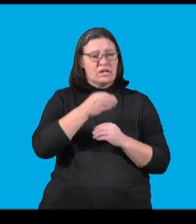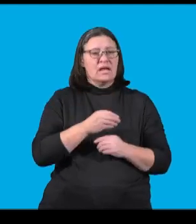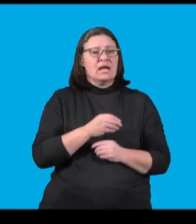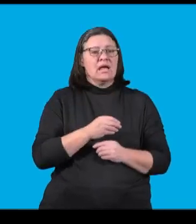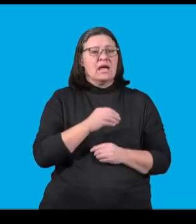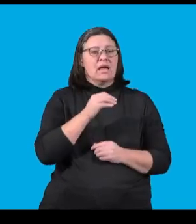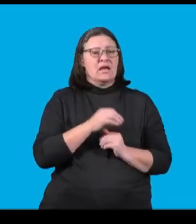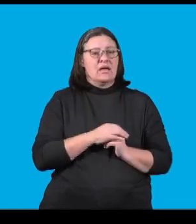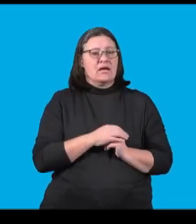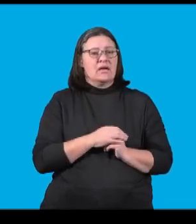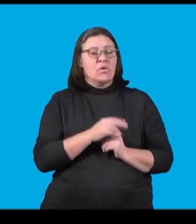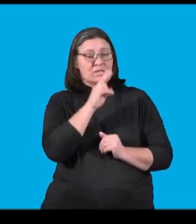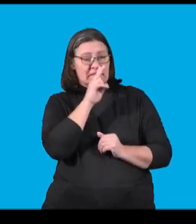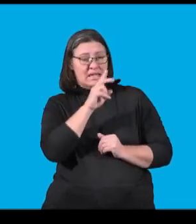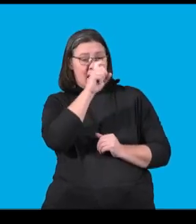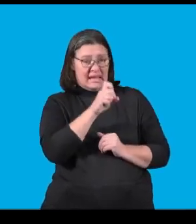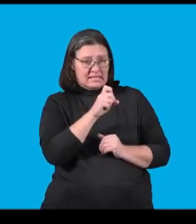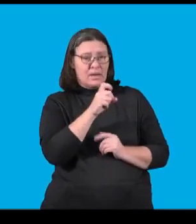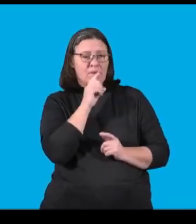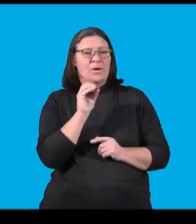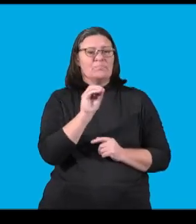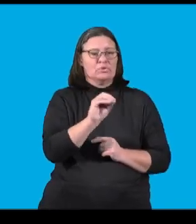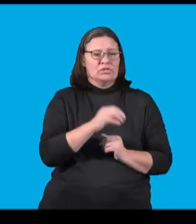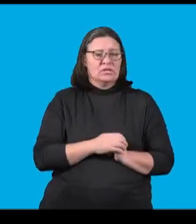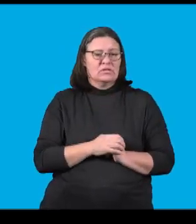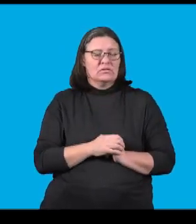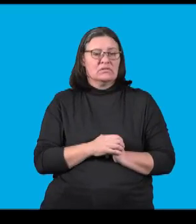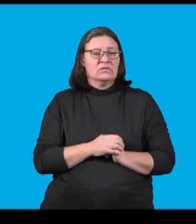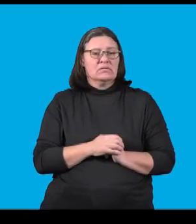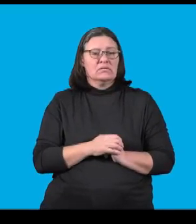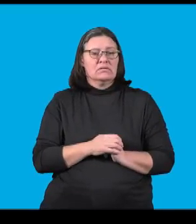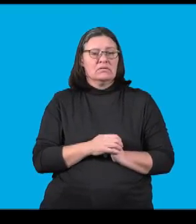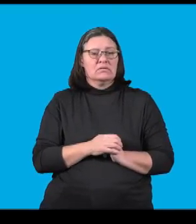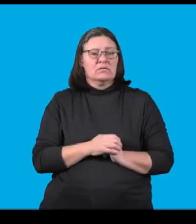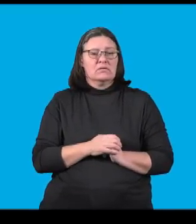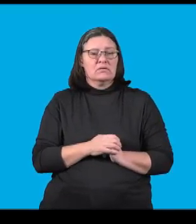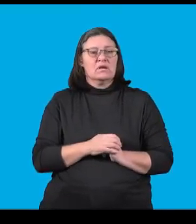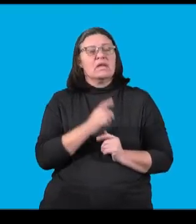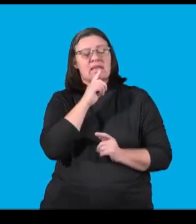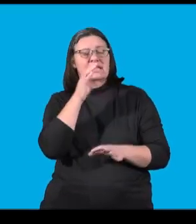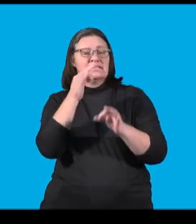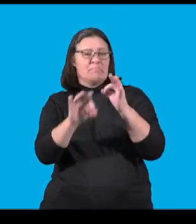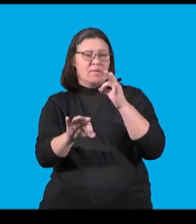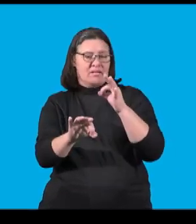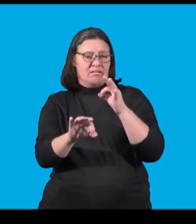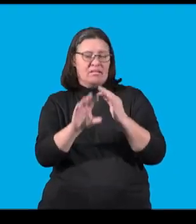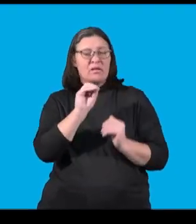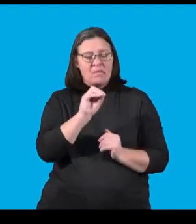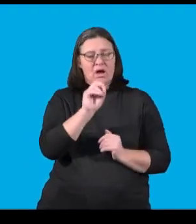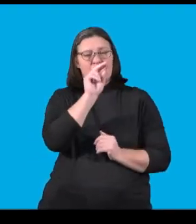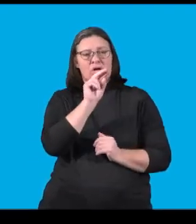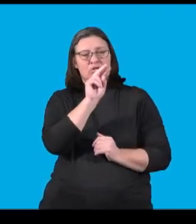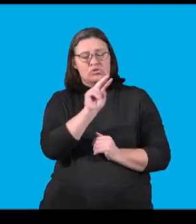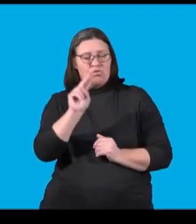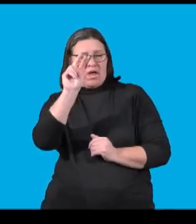value of x plus h where we see x. Okay, so we put that into the bracket and then we simplify that